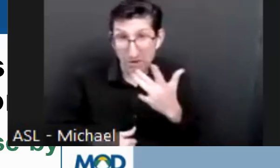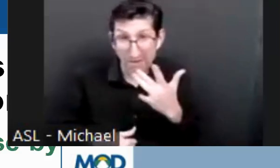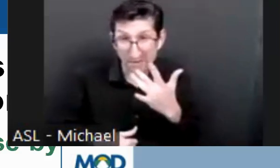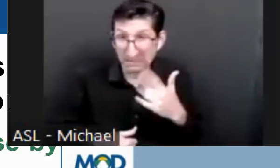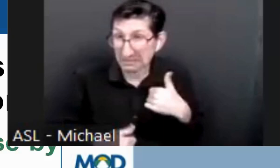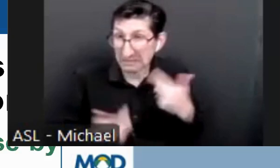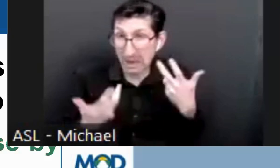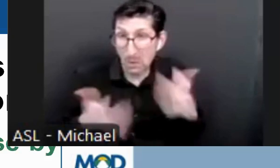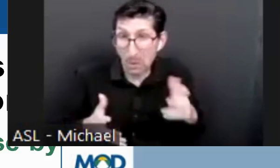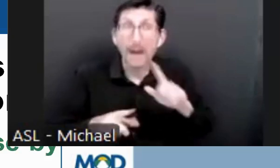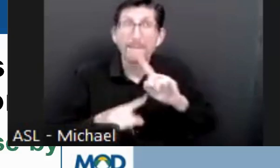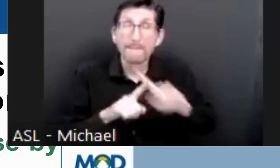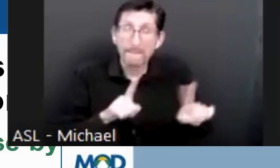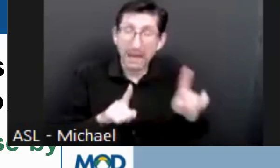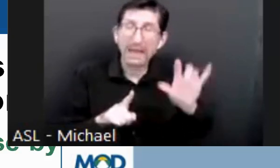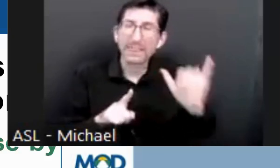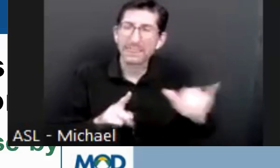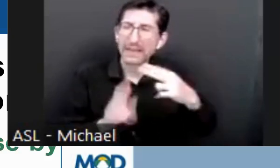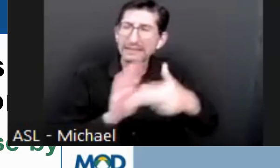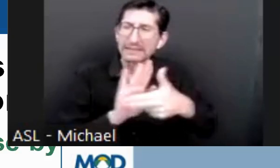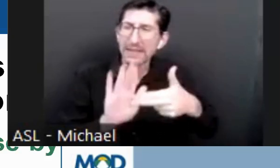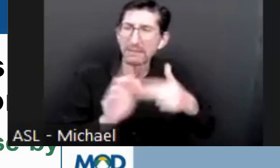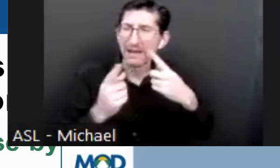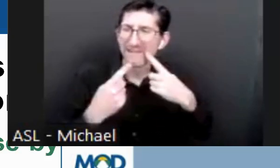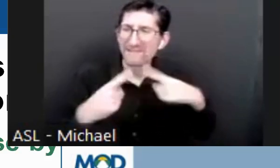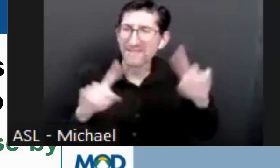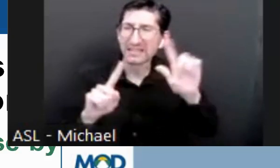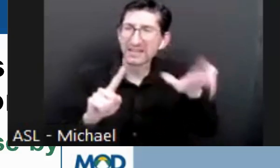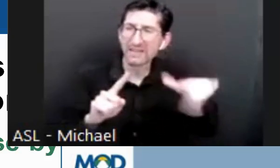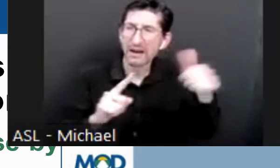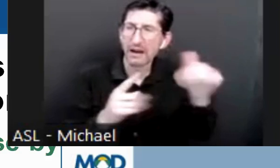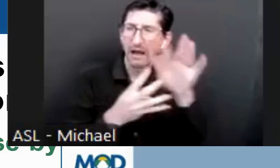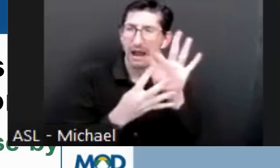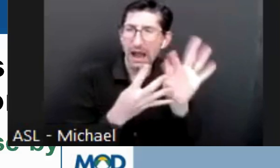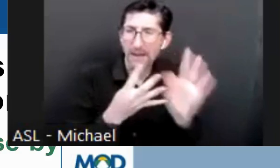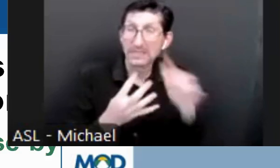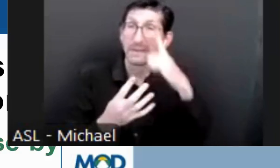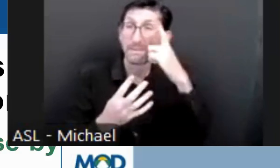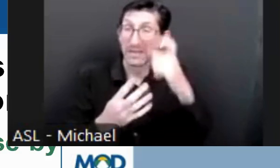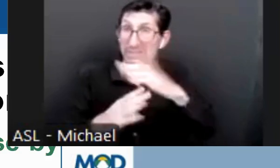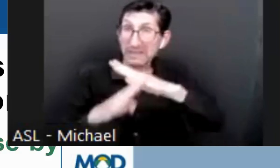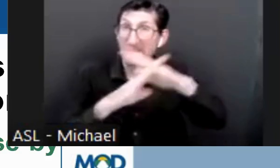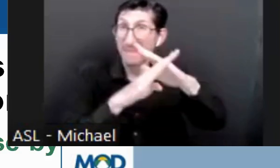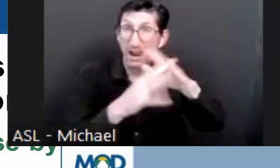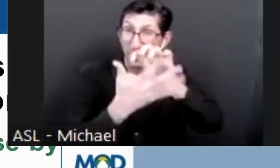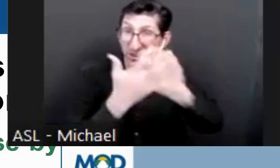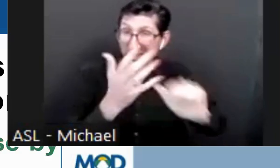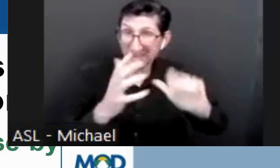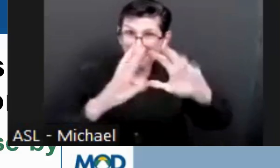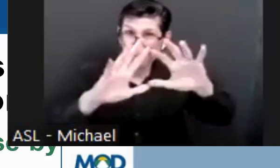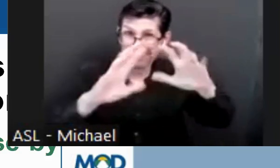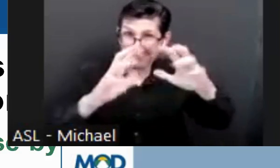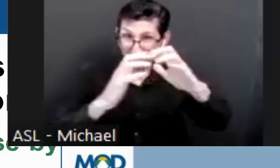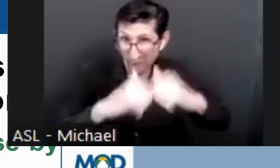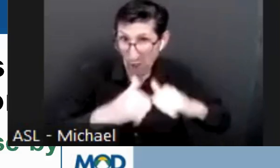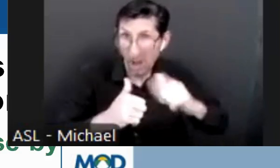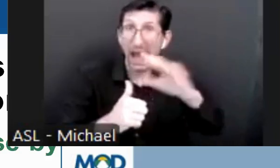be an effective alternative as an accommodation because they've eliminated the barrier and they can do it relatively